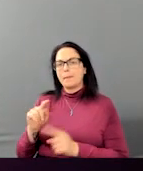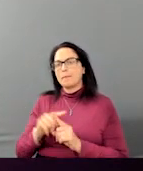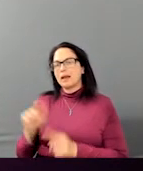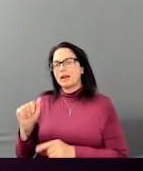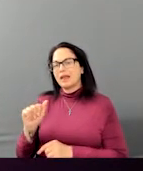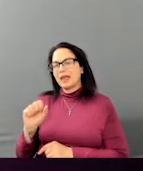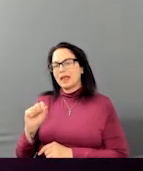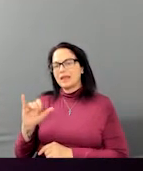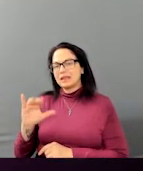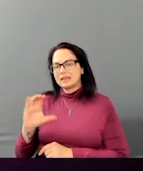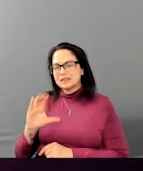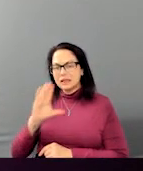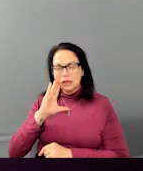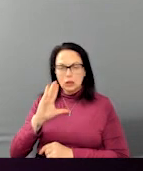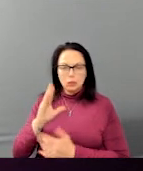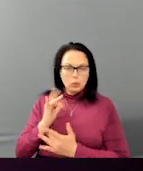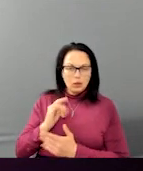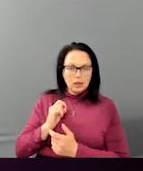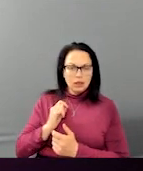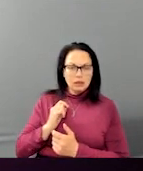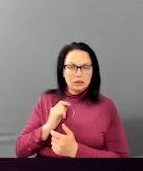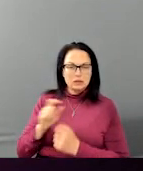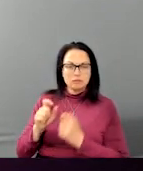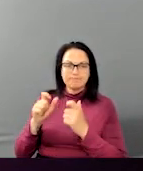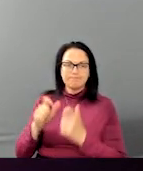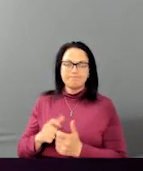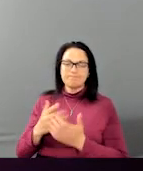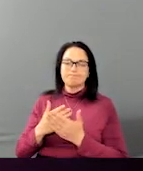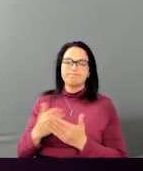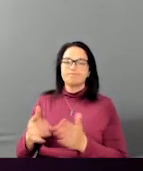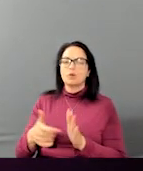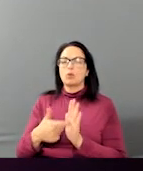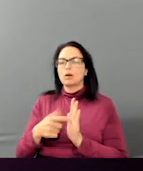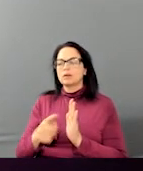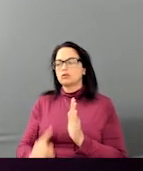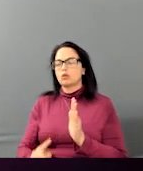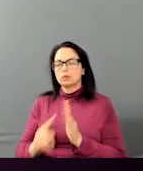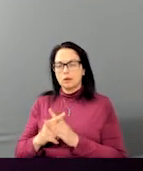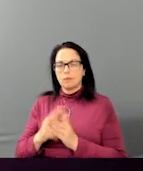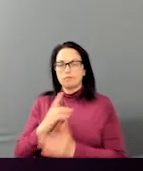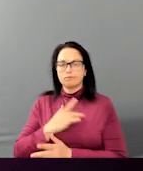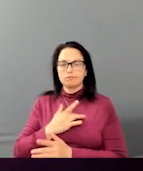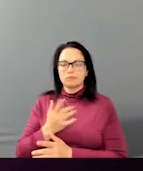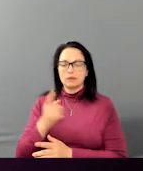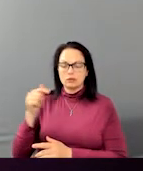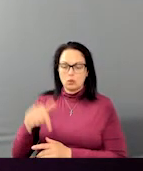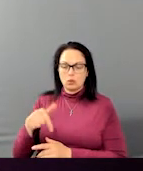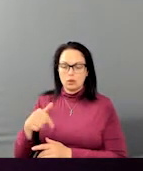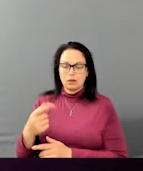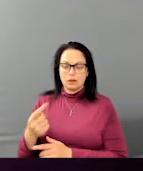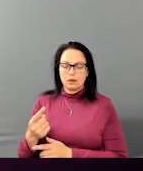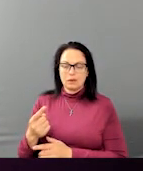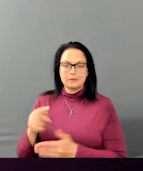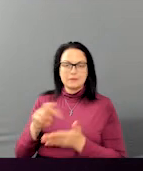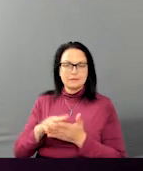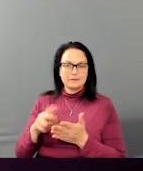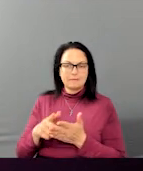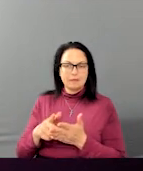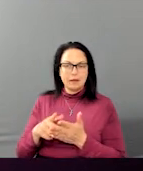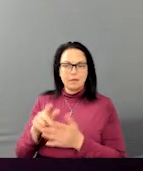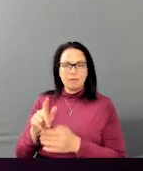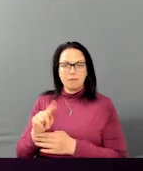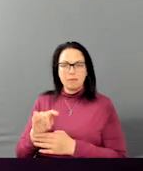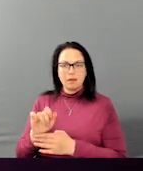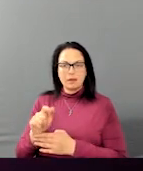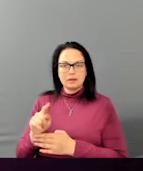until a certain element that you've requested shows up. So in this case, we have find by text. So it will wait until